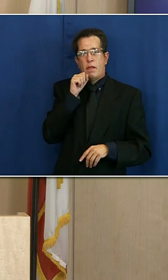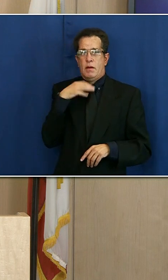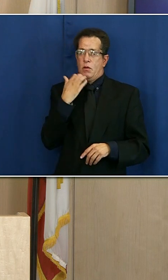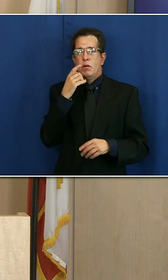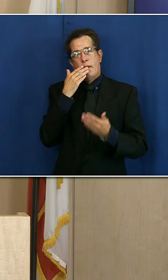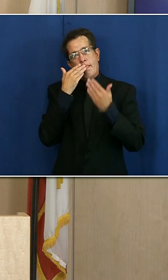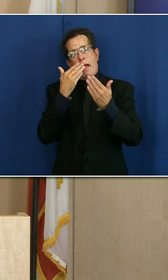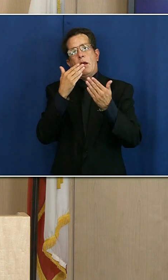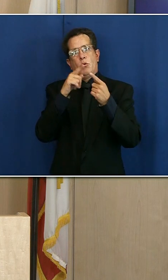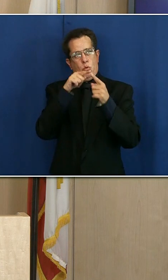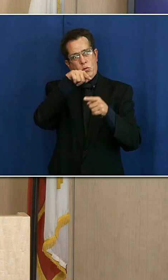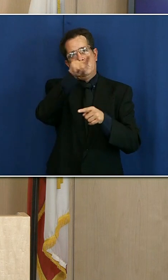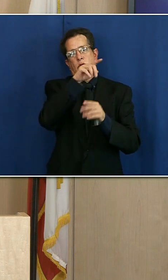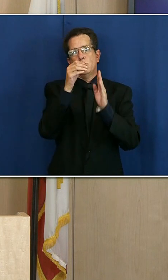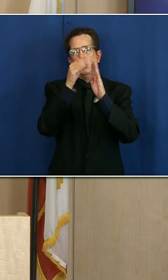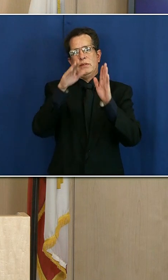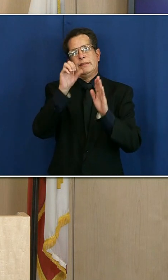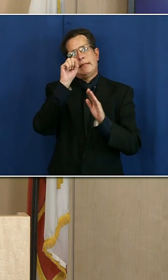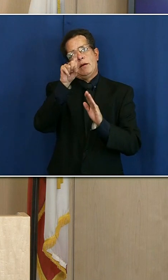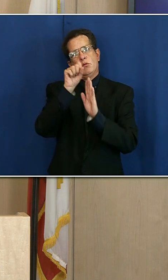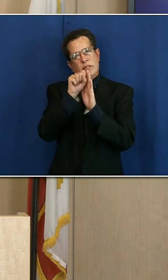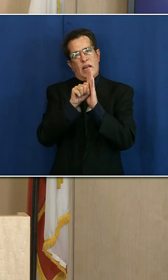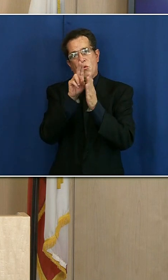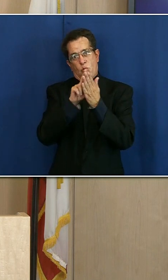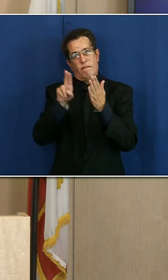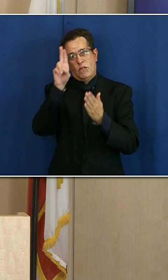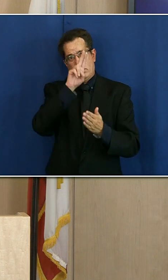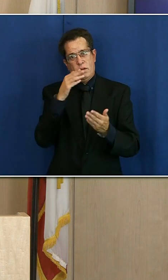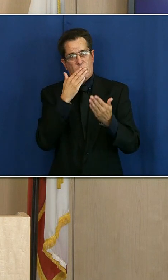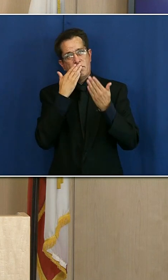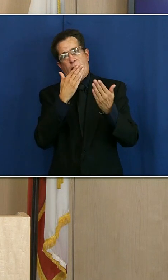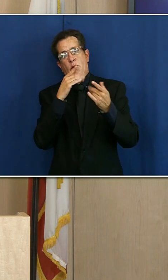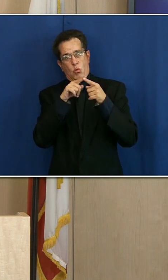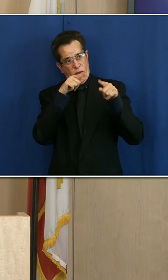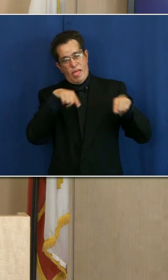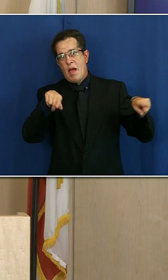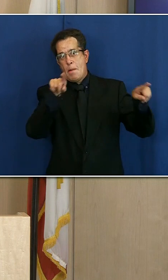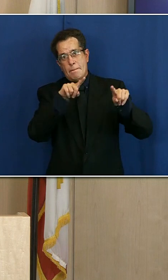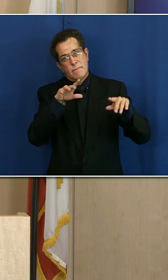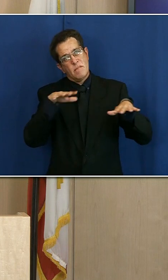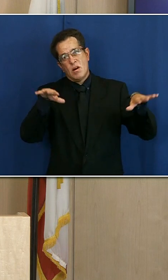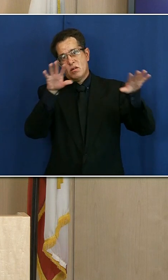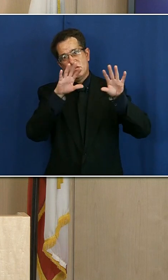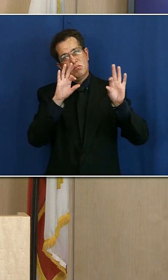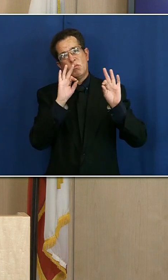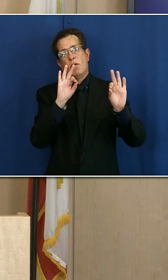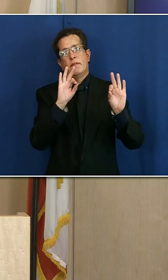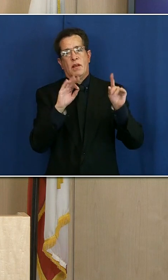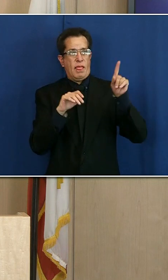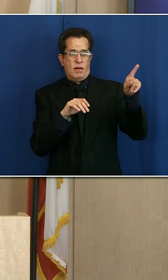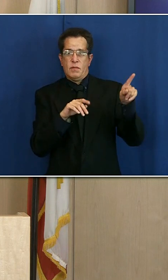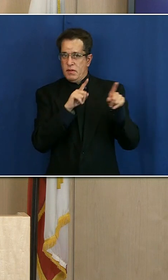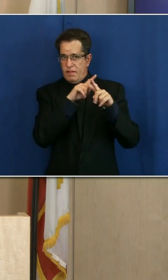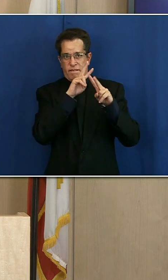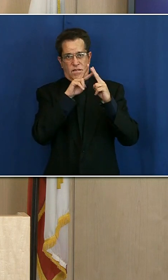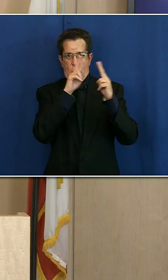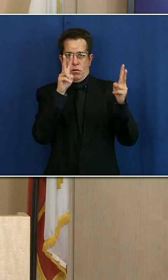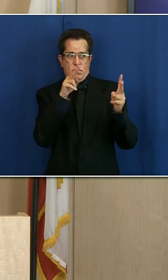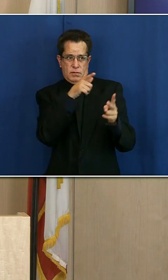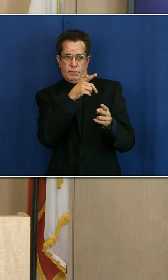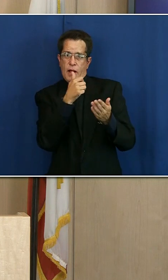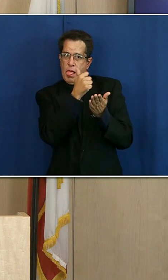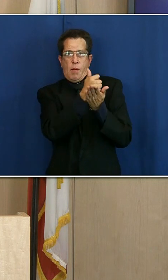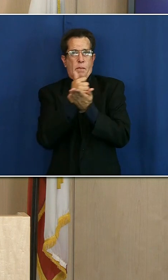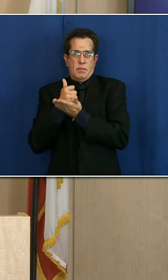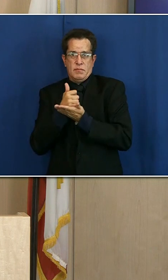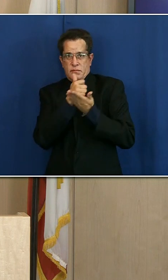compliment the students at San Diego State because, frankly, they have been really more cooperative than I would say